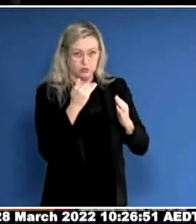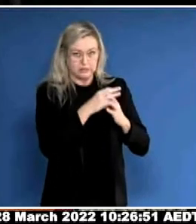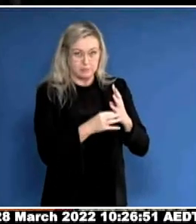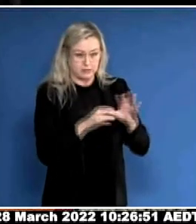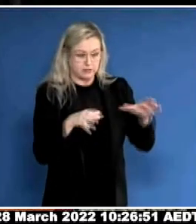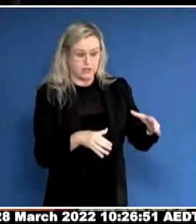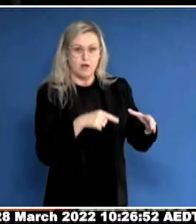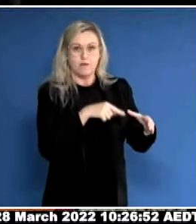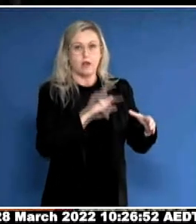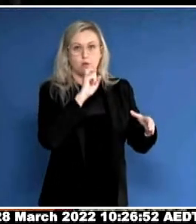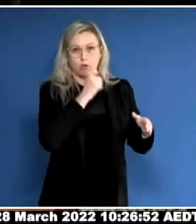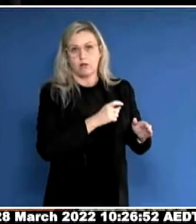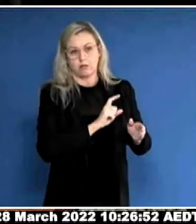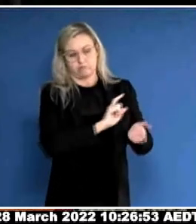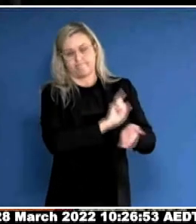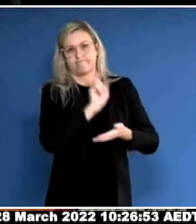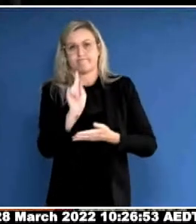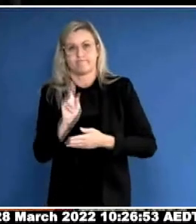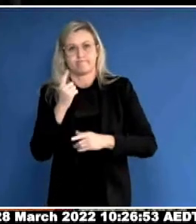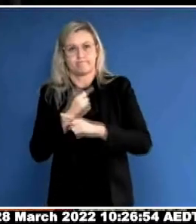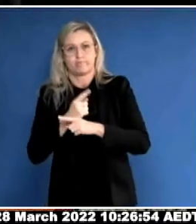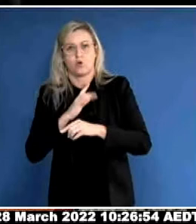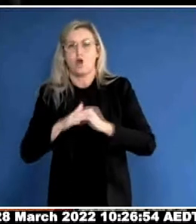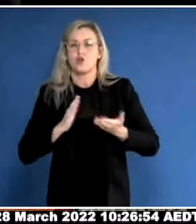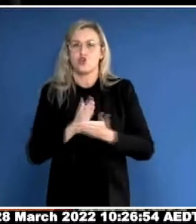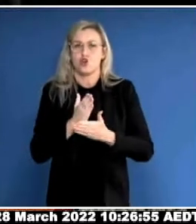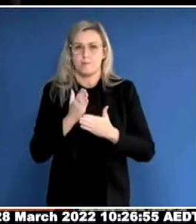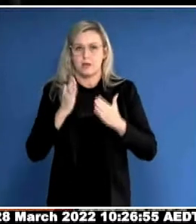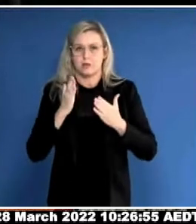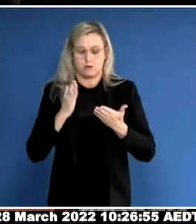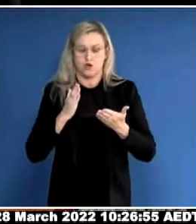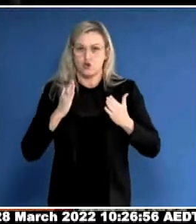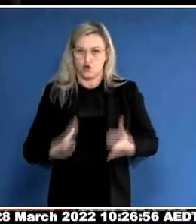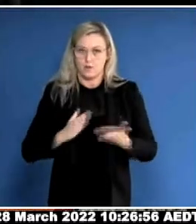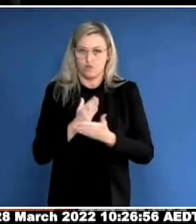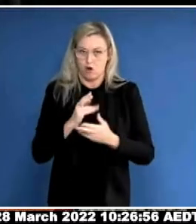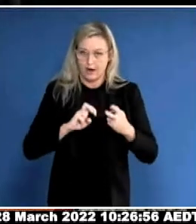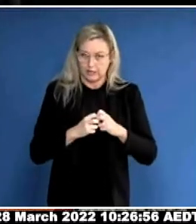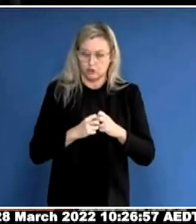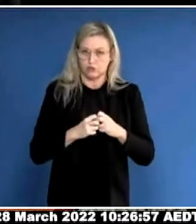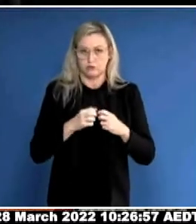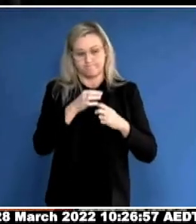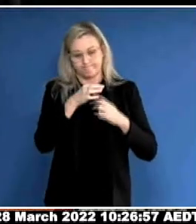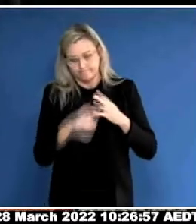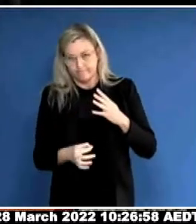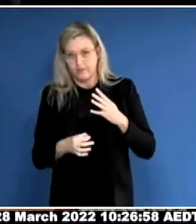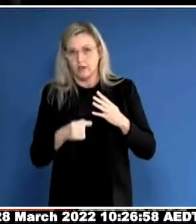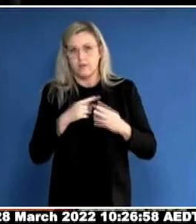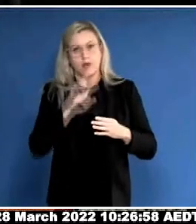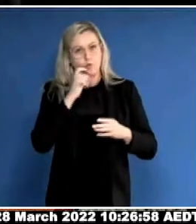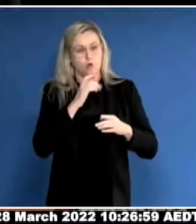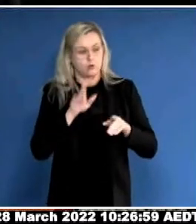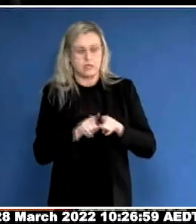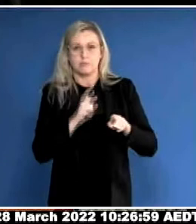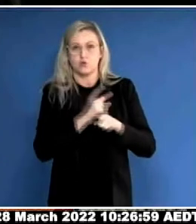issue, recent initiatives, and they will touch on matters such as the recently announced